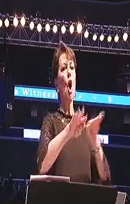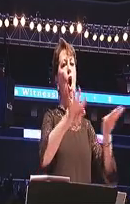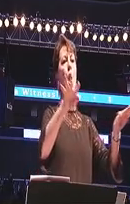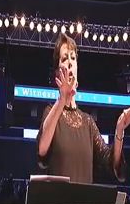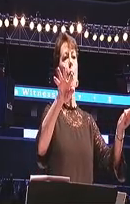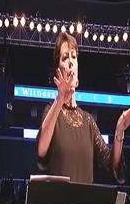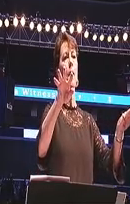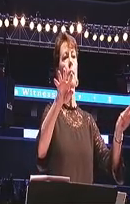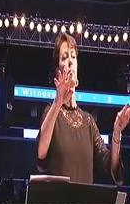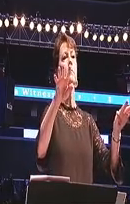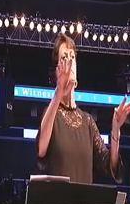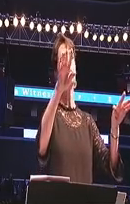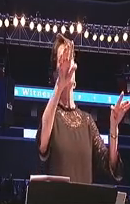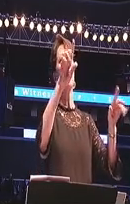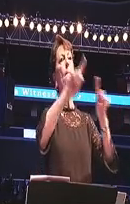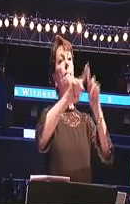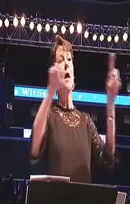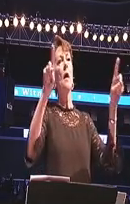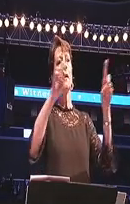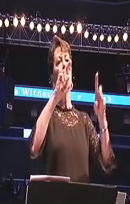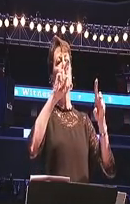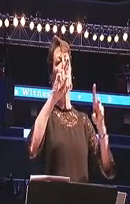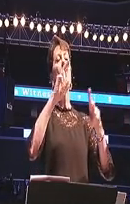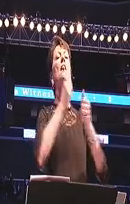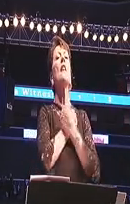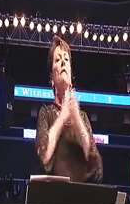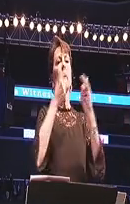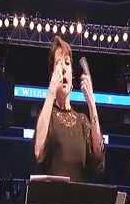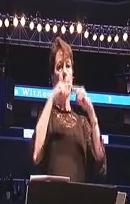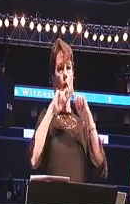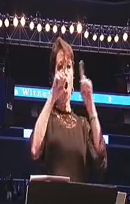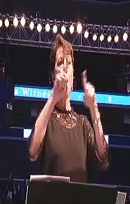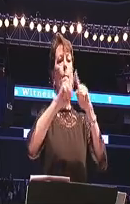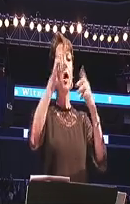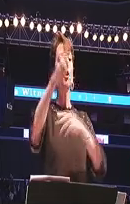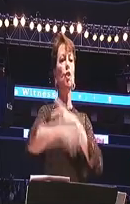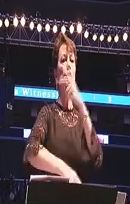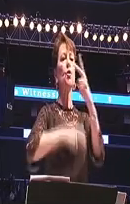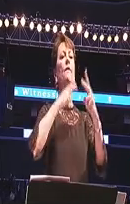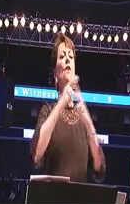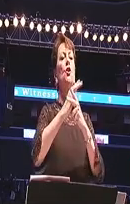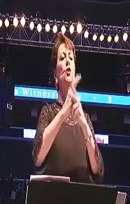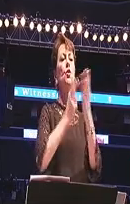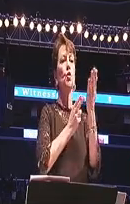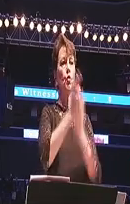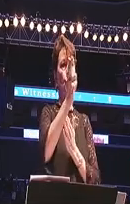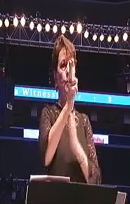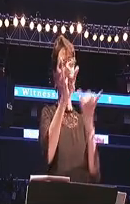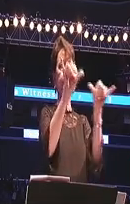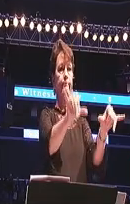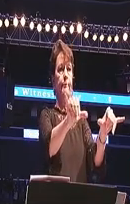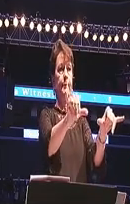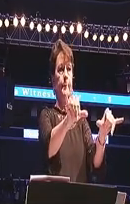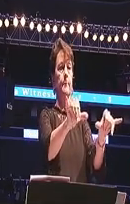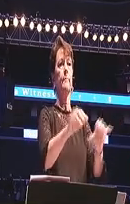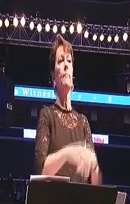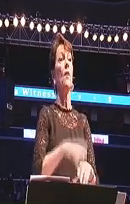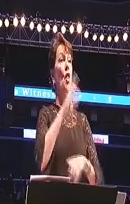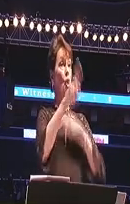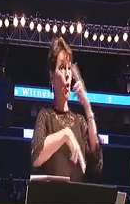but universal truths remain. Now, the universal truth we have come